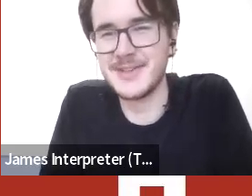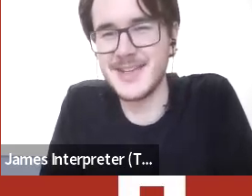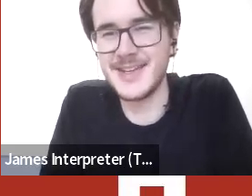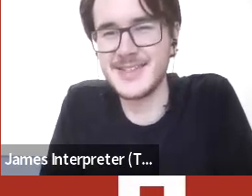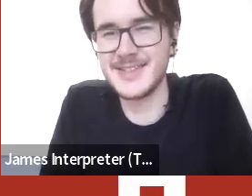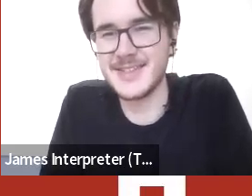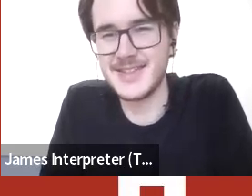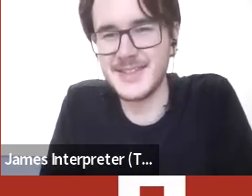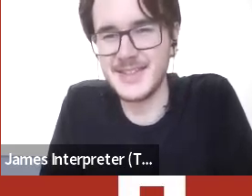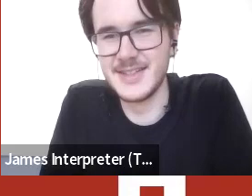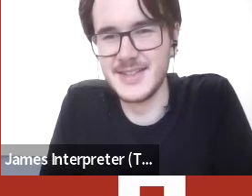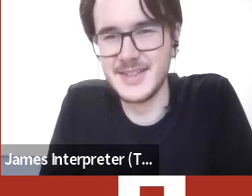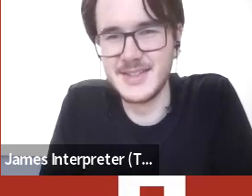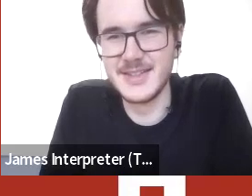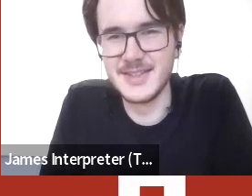Small fingers. S.